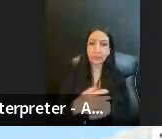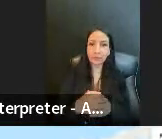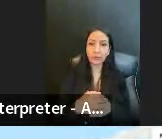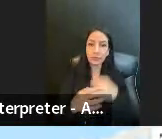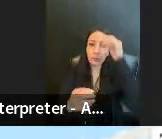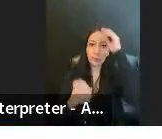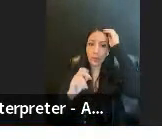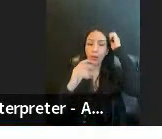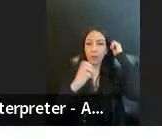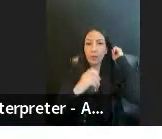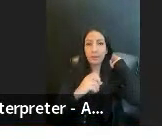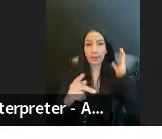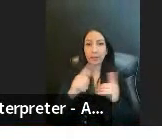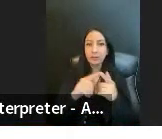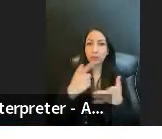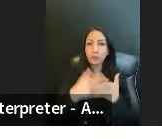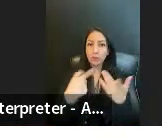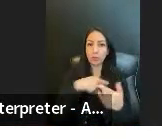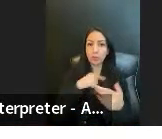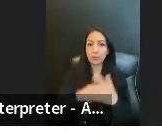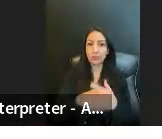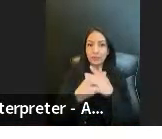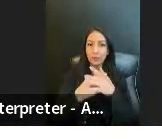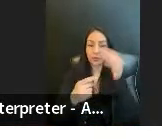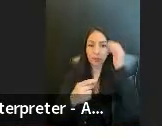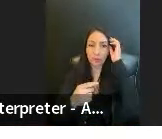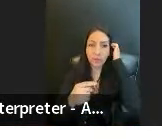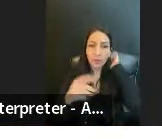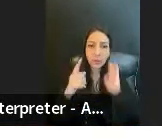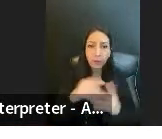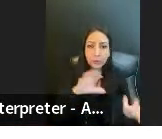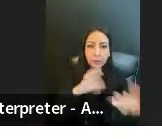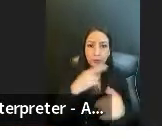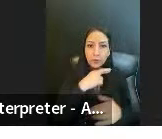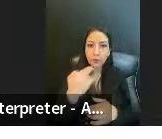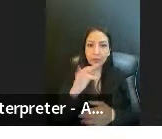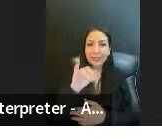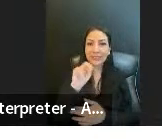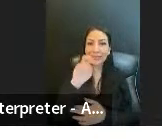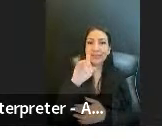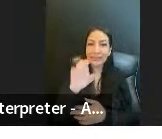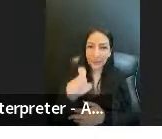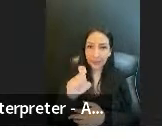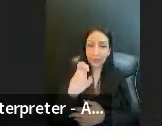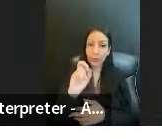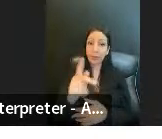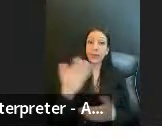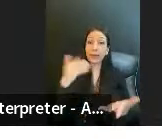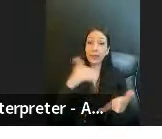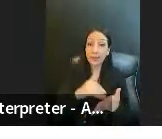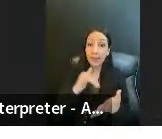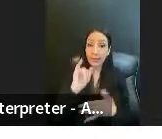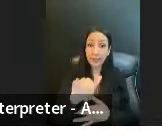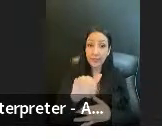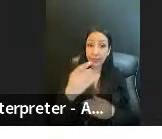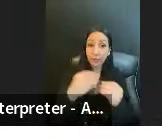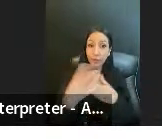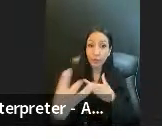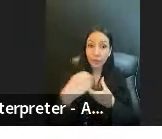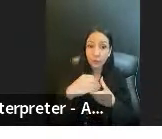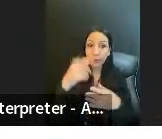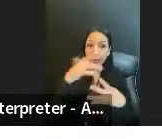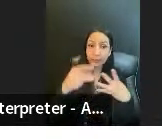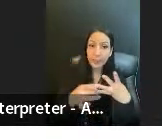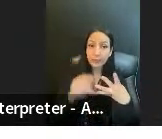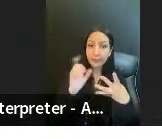So let's go back to where we started. What is the displacement risk index? So again, it's incorporating factors